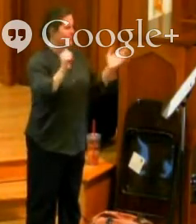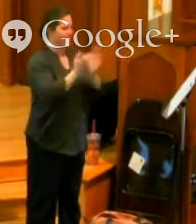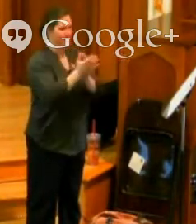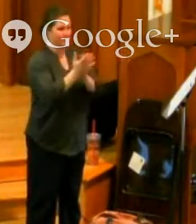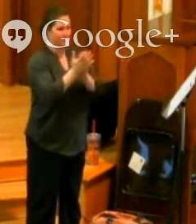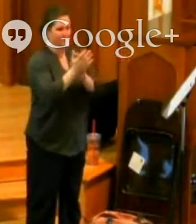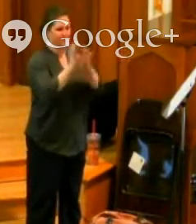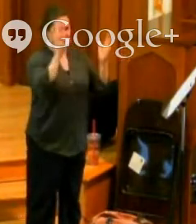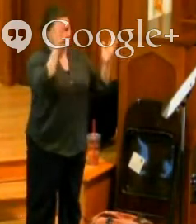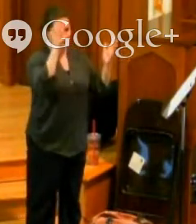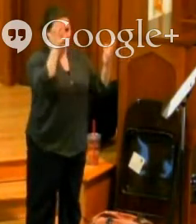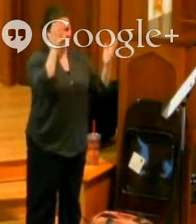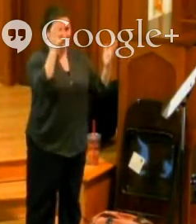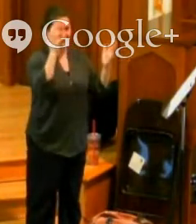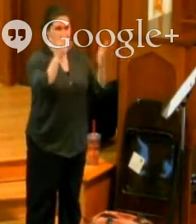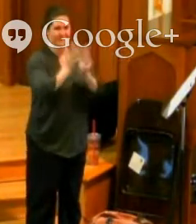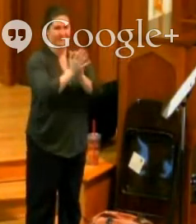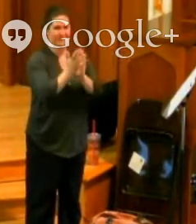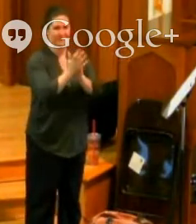Congratulations, Jeff.